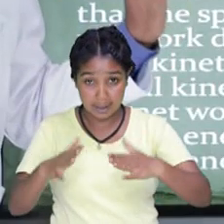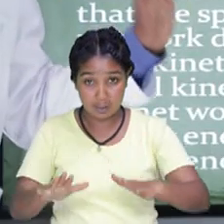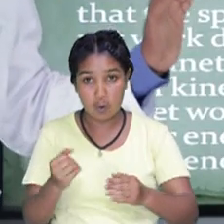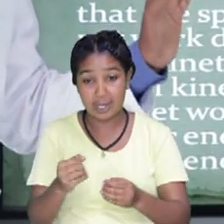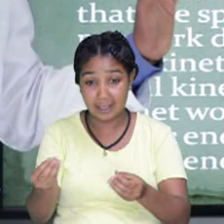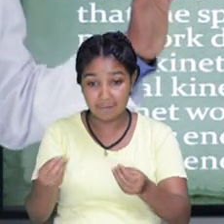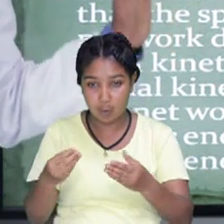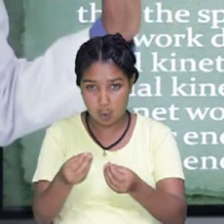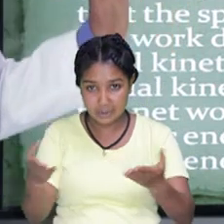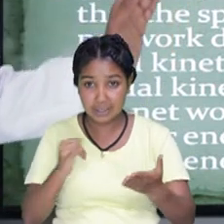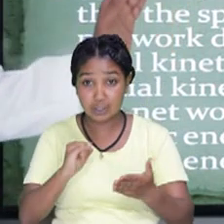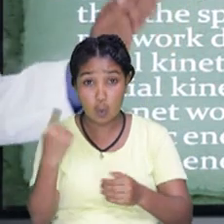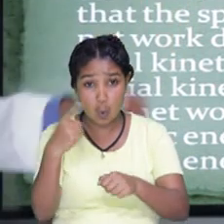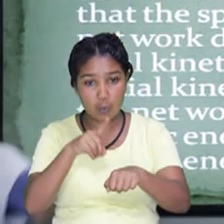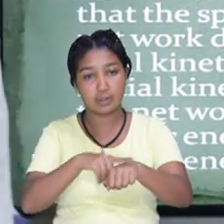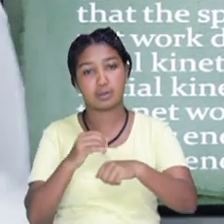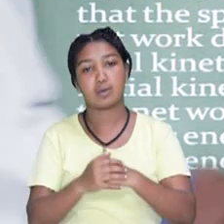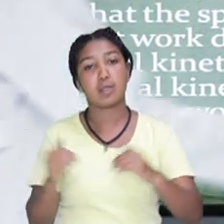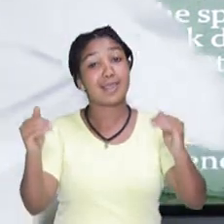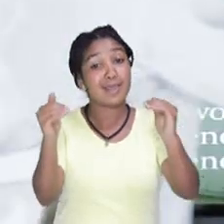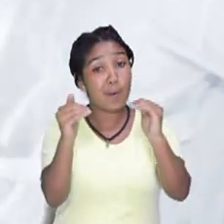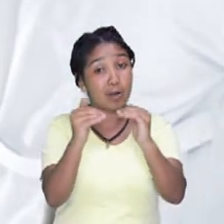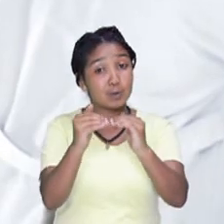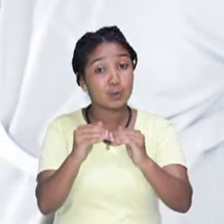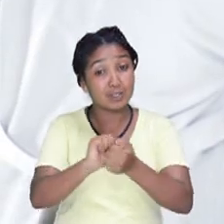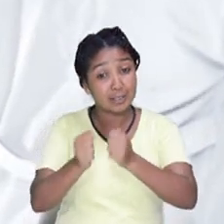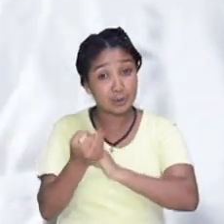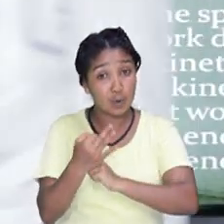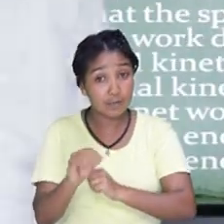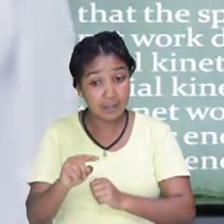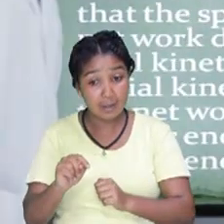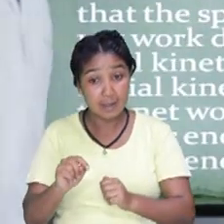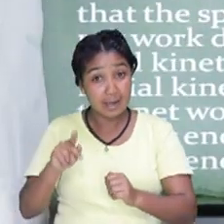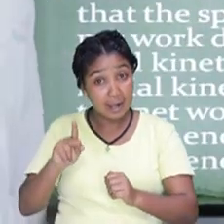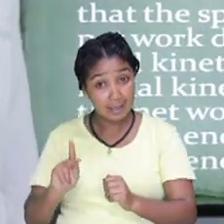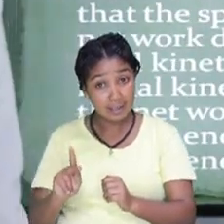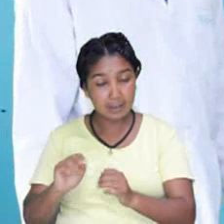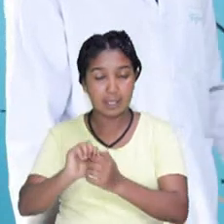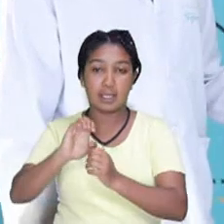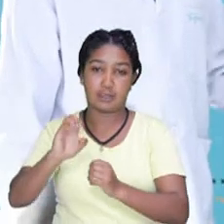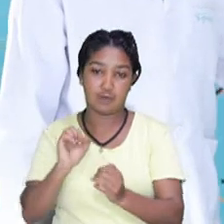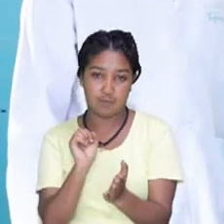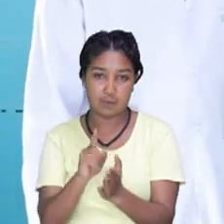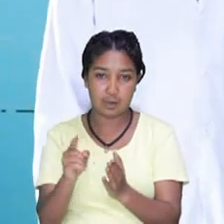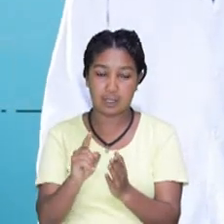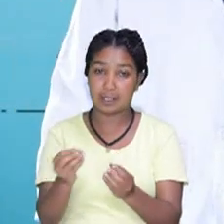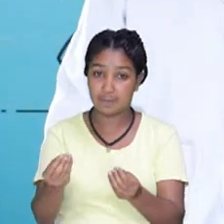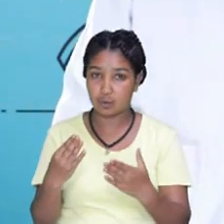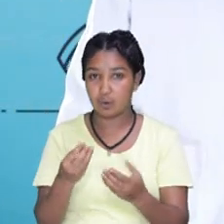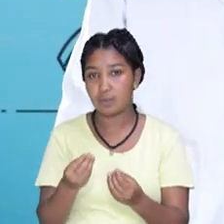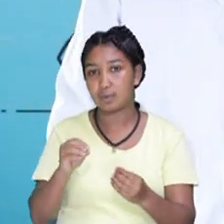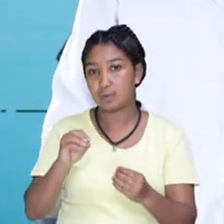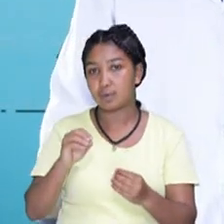done on a given object is always equals to the change of the kinetic energy. For a given object, the